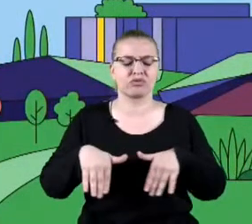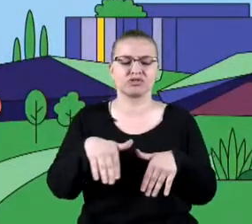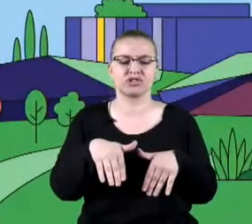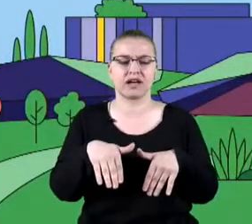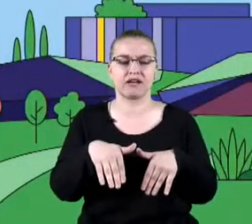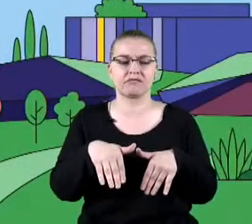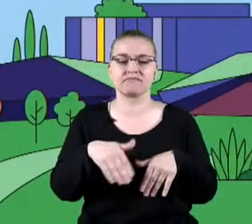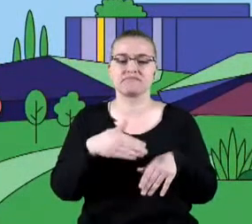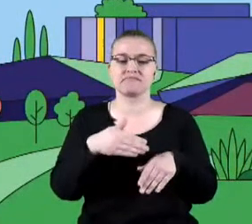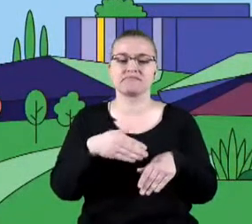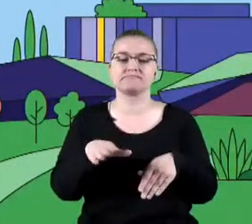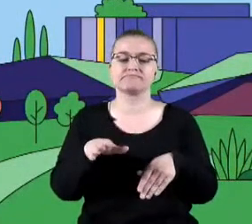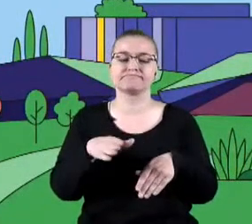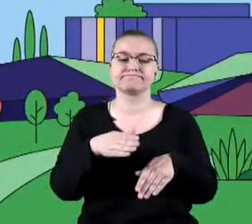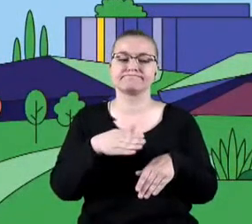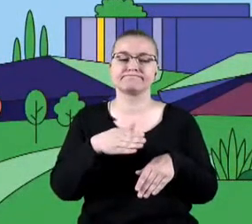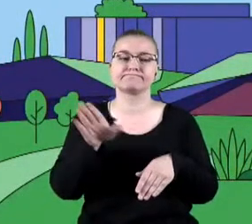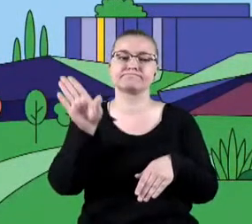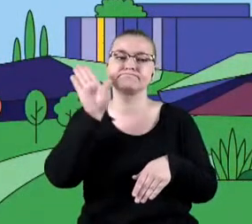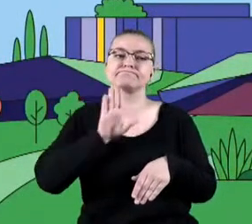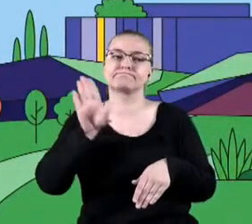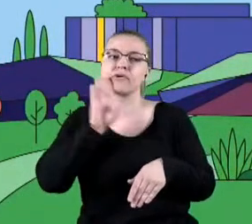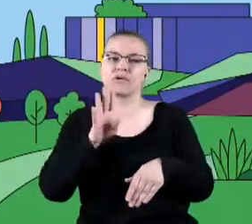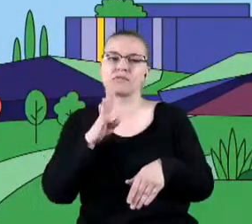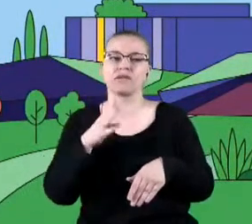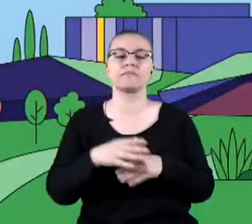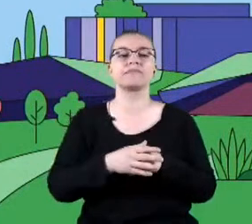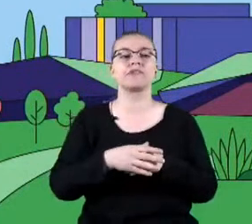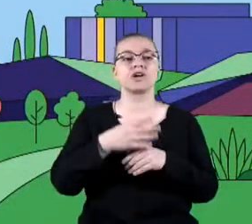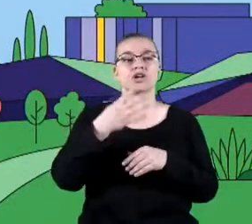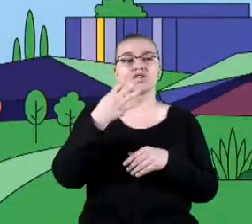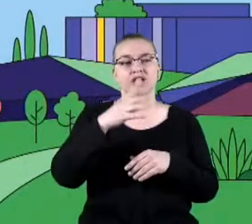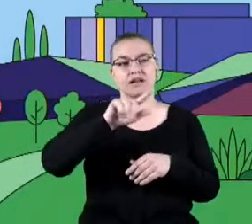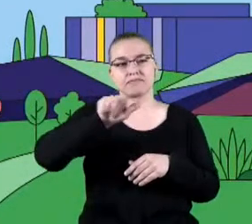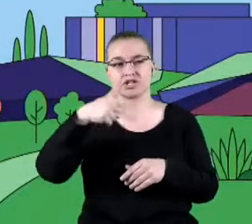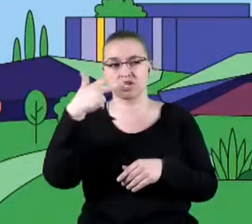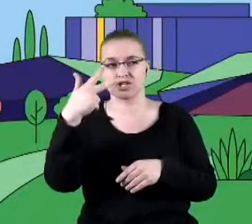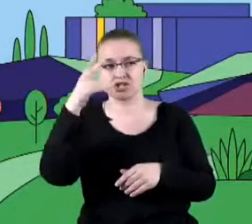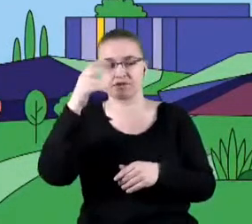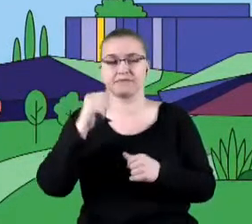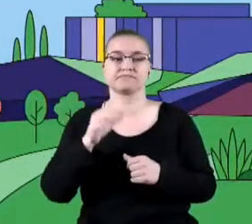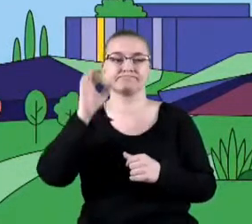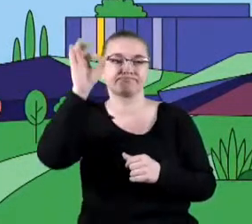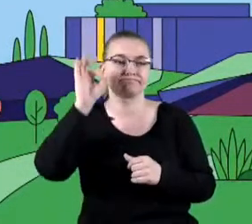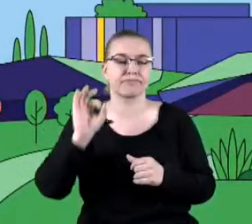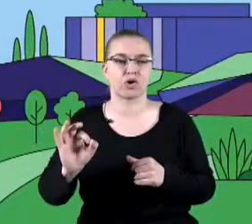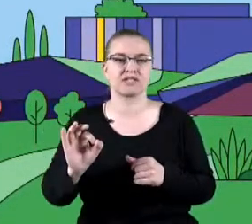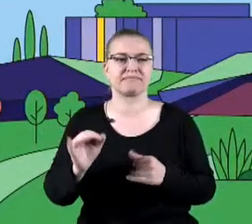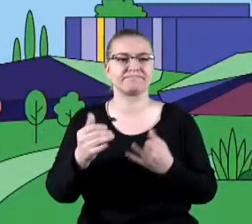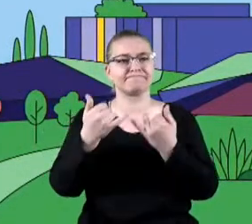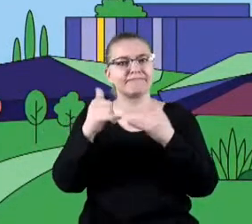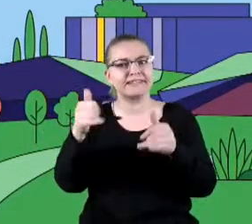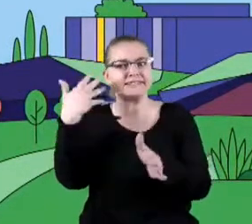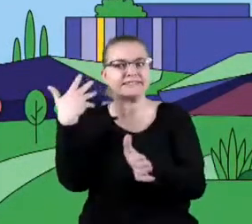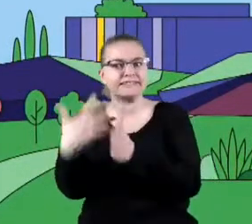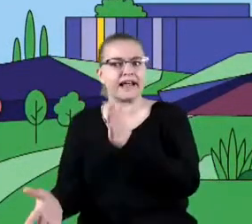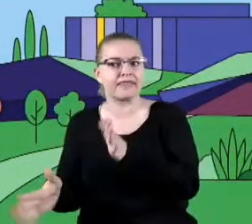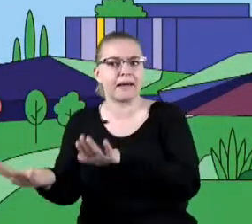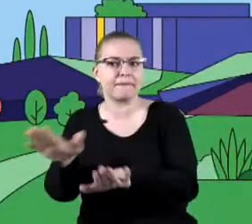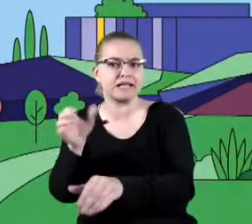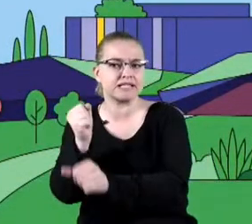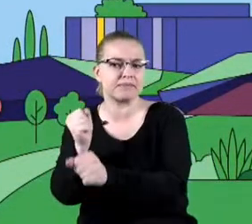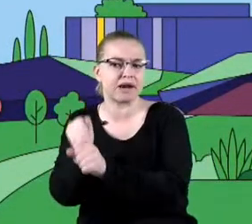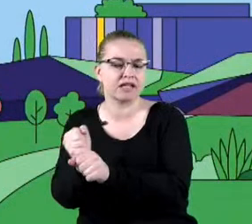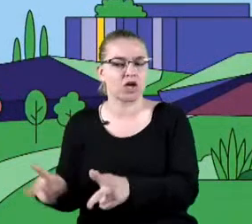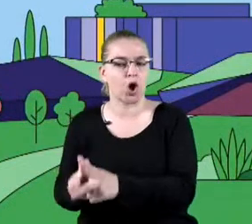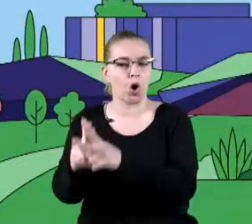around 4.3%, even though it seems like some people lose their job and temporary